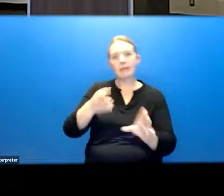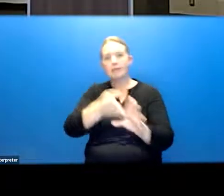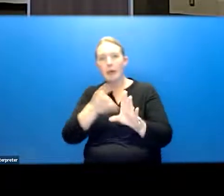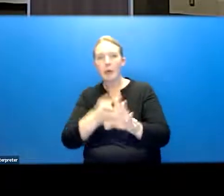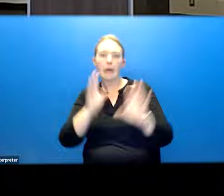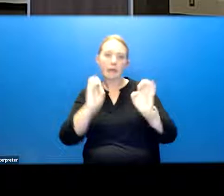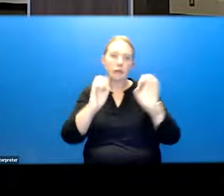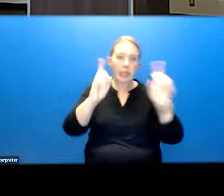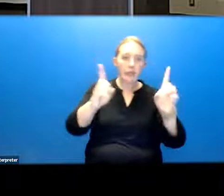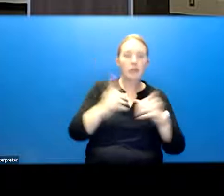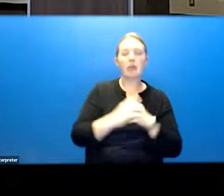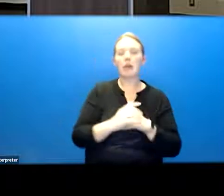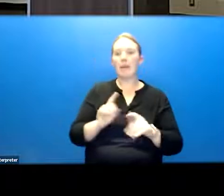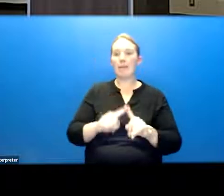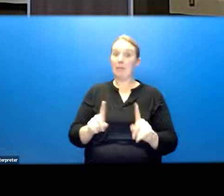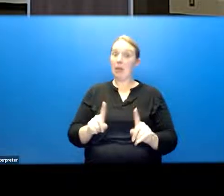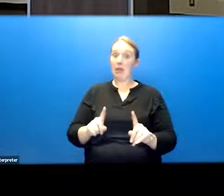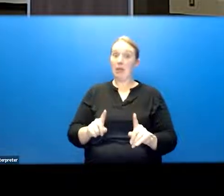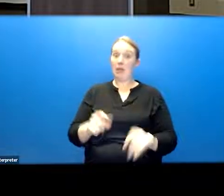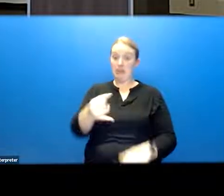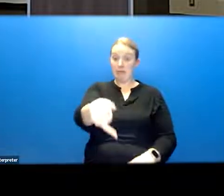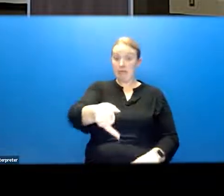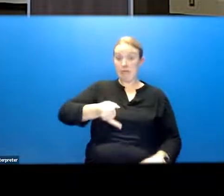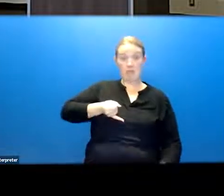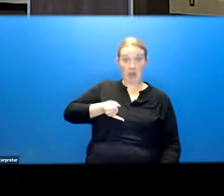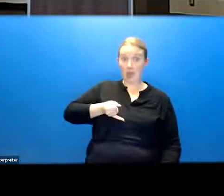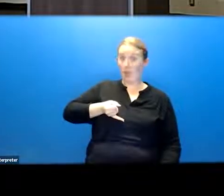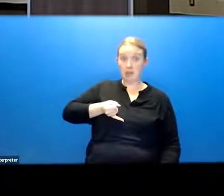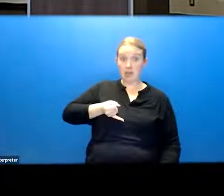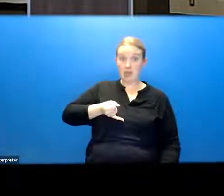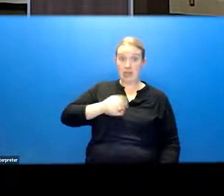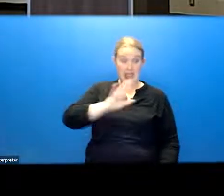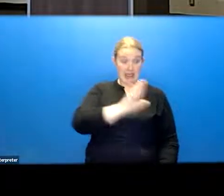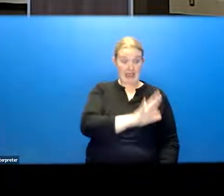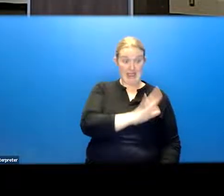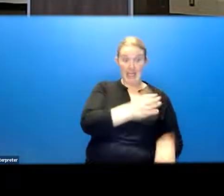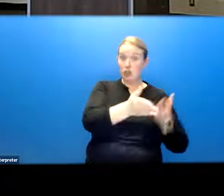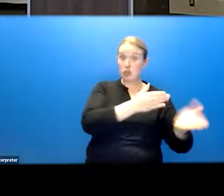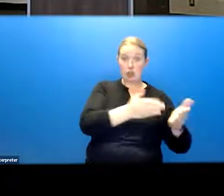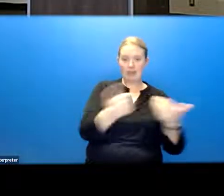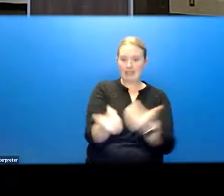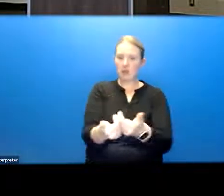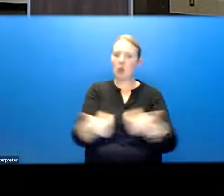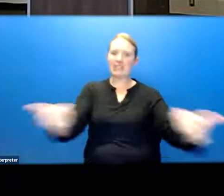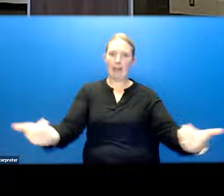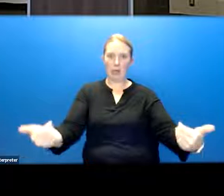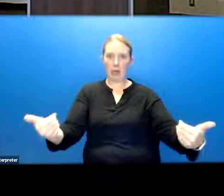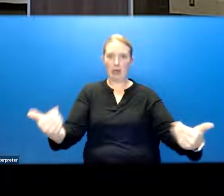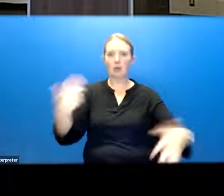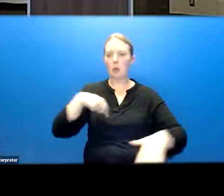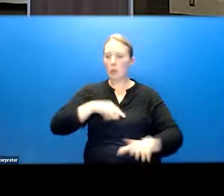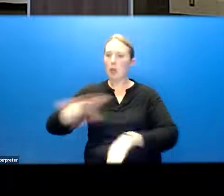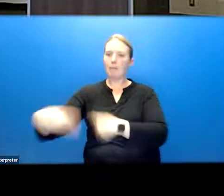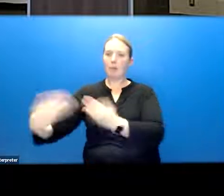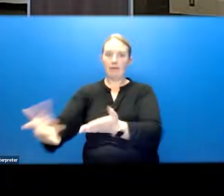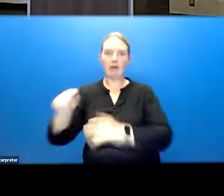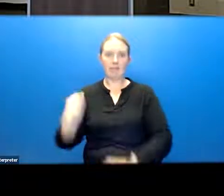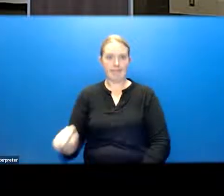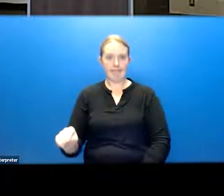clear line between this is not a part of the services it is that we're providing. There's